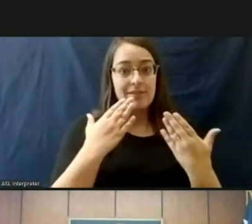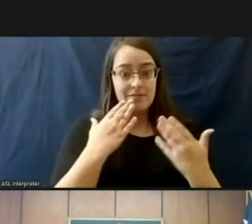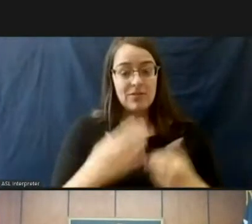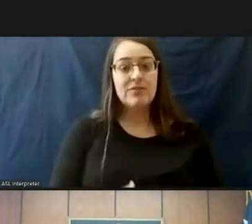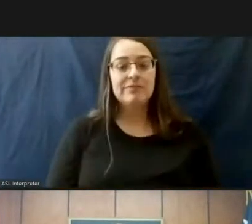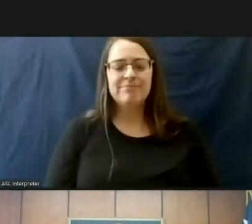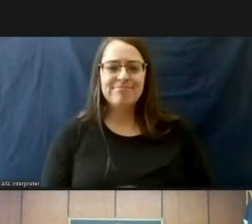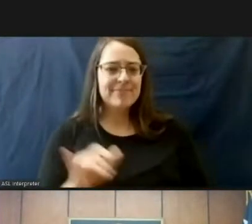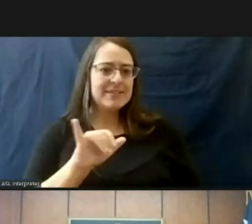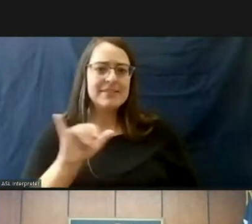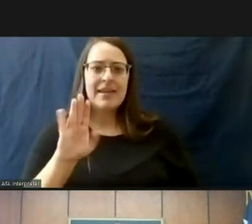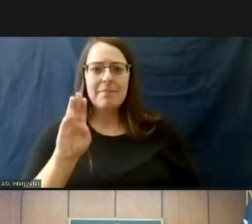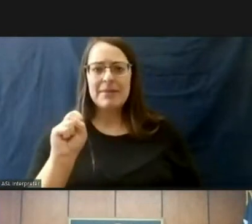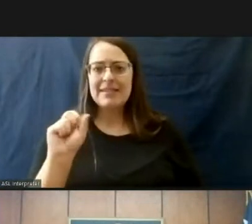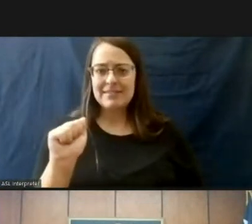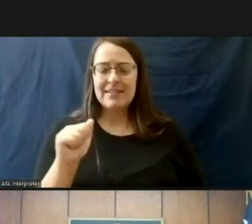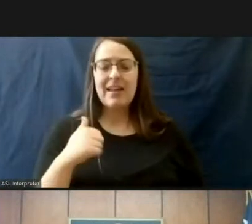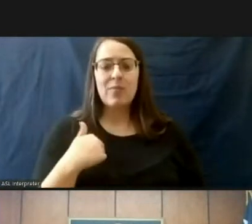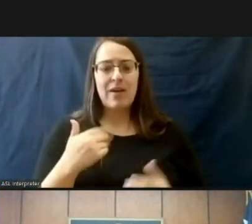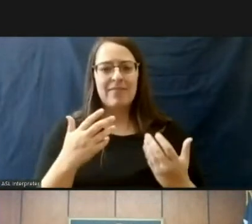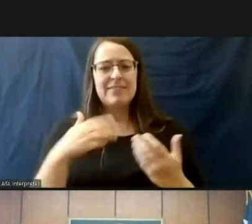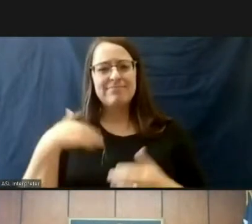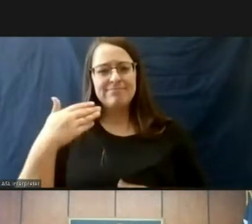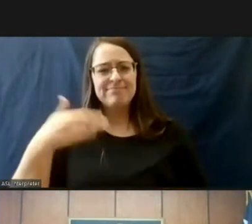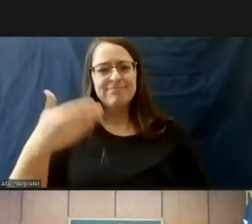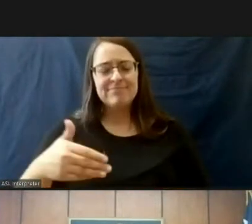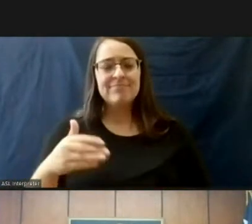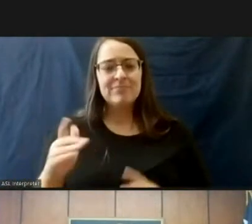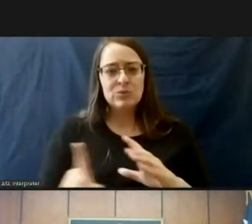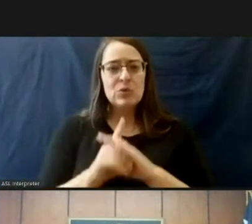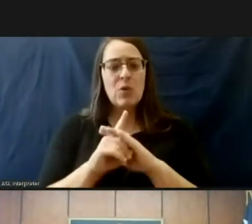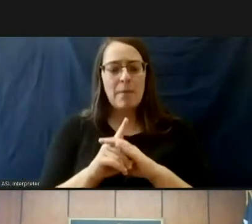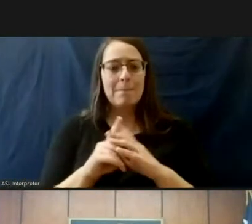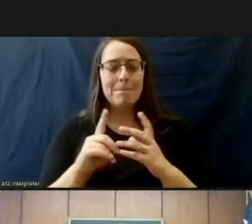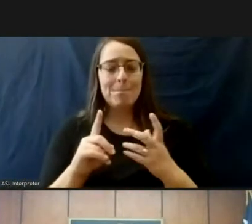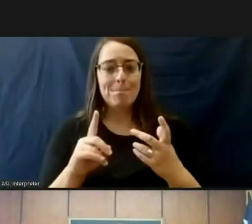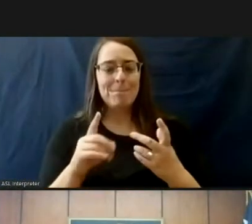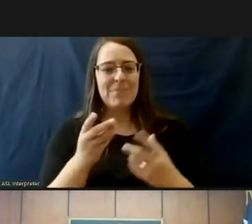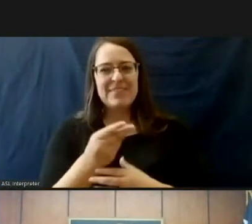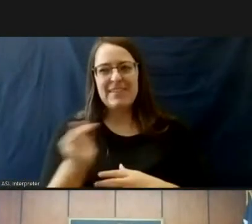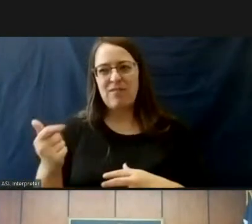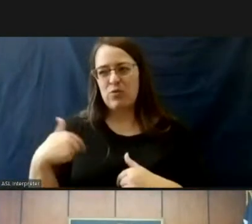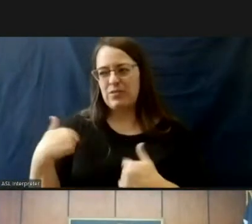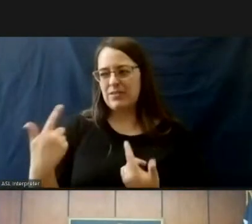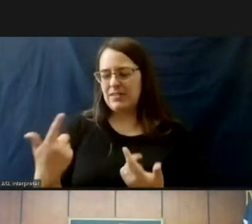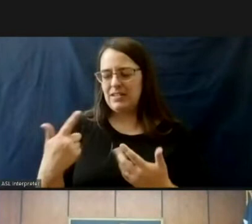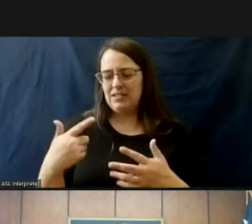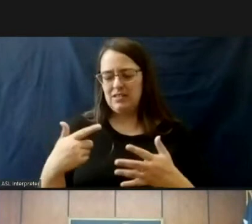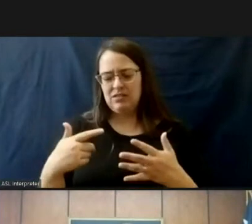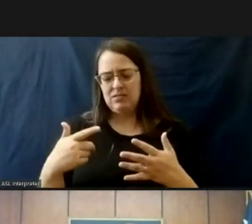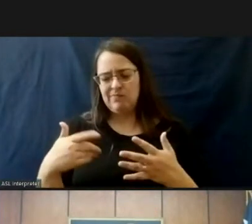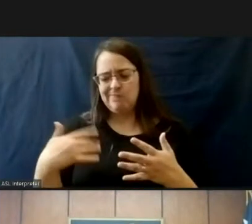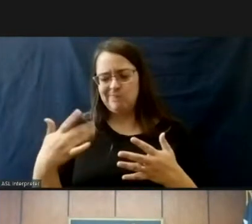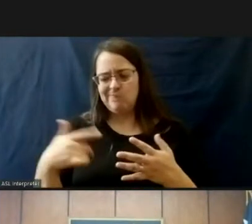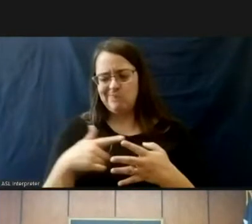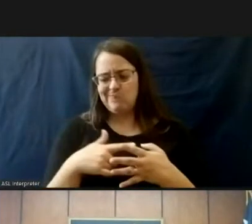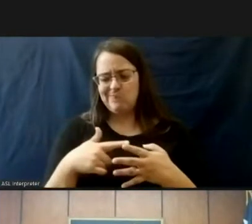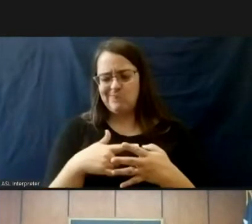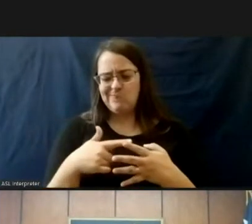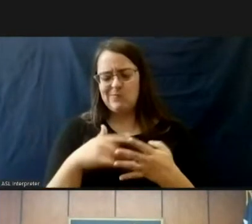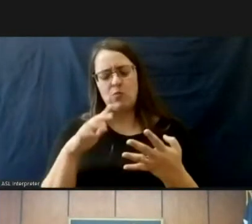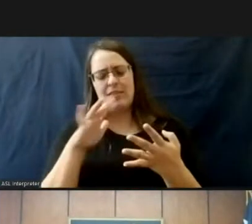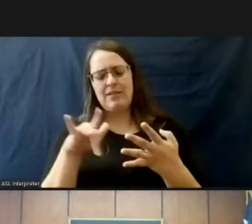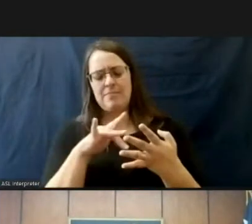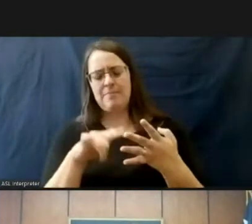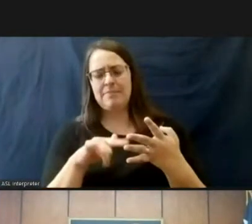Same at BSA. We're having occasional cases. We've had several since the beginning of or since the